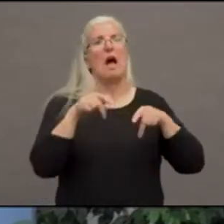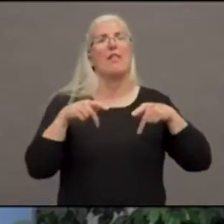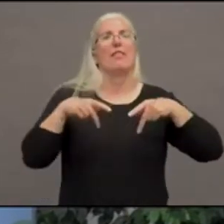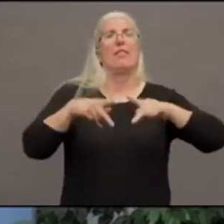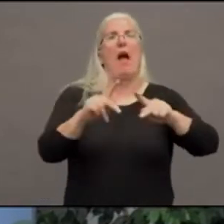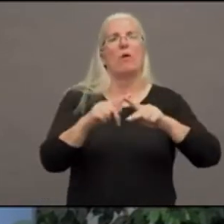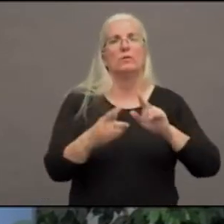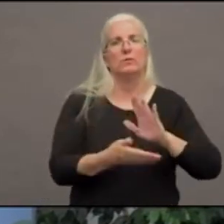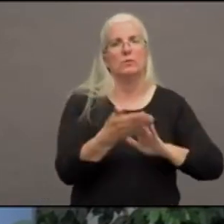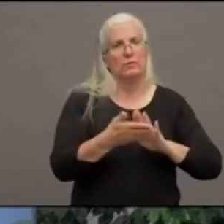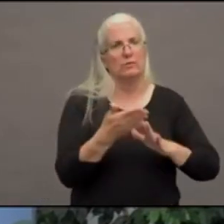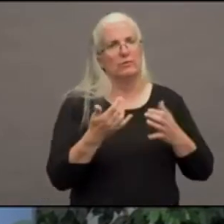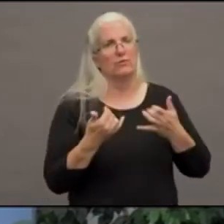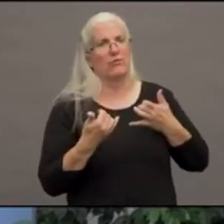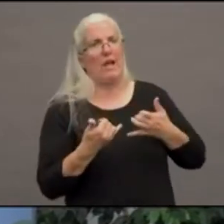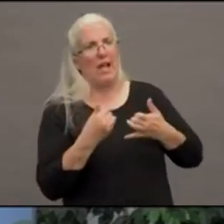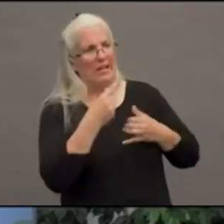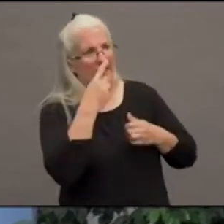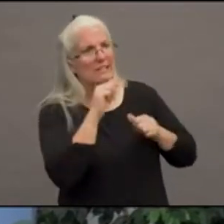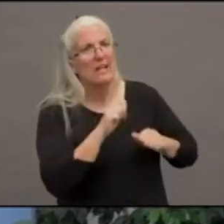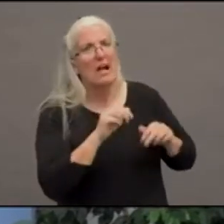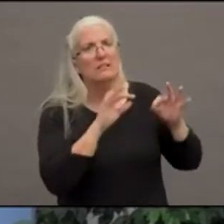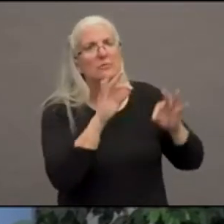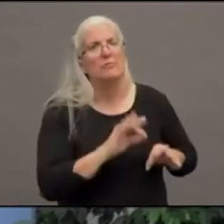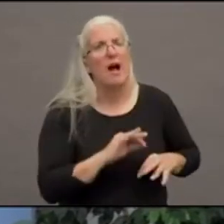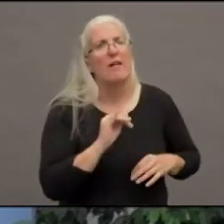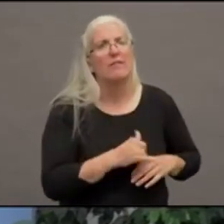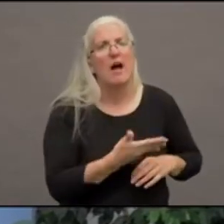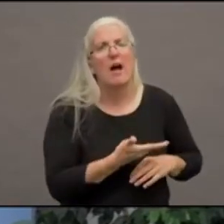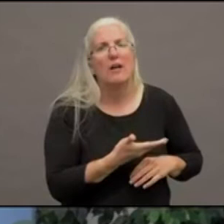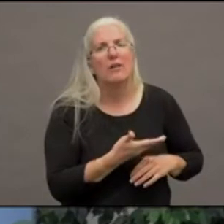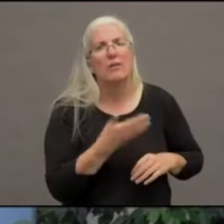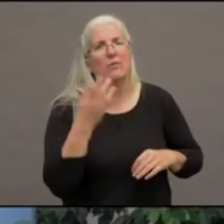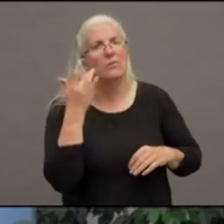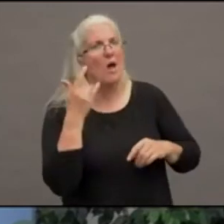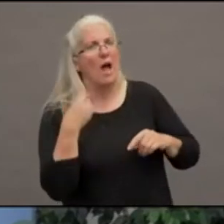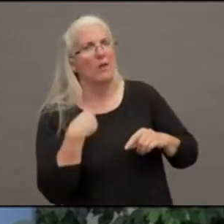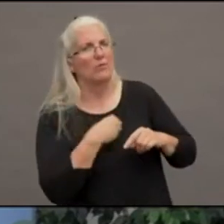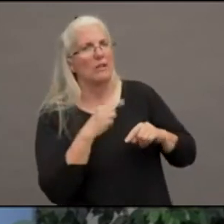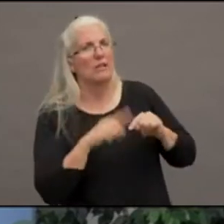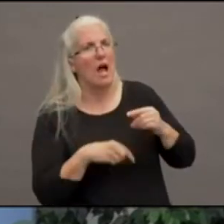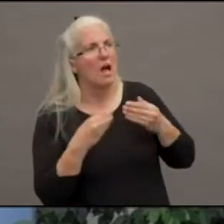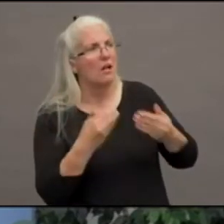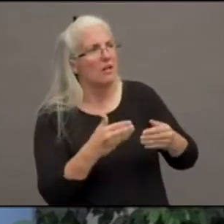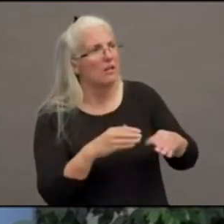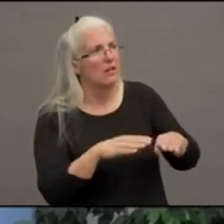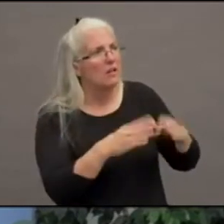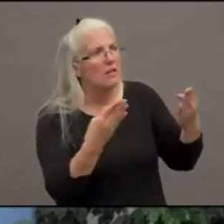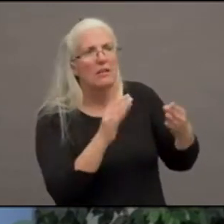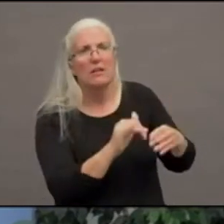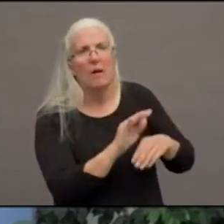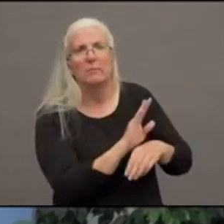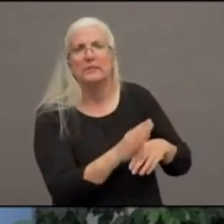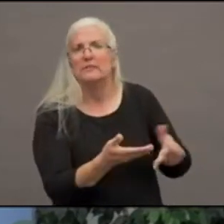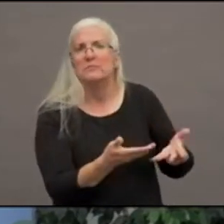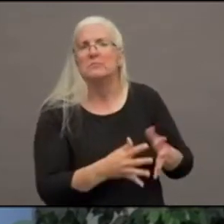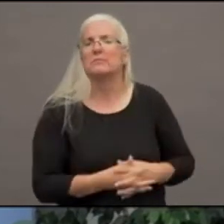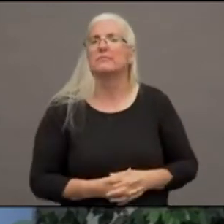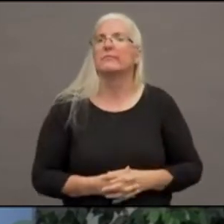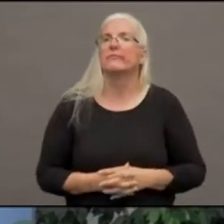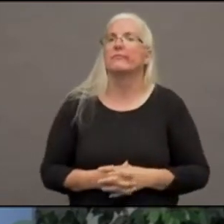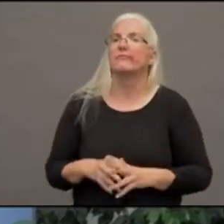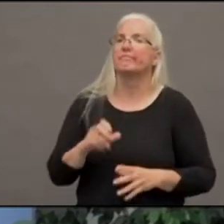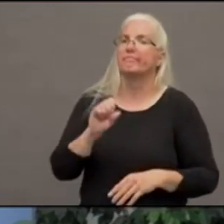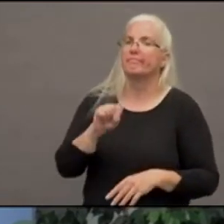you talk a little bit about those and why you weren't able to do that? Sure. There are some things